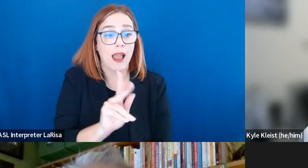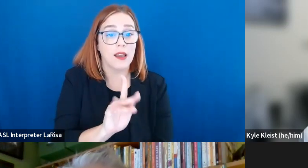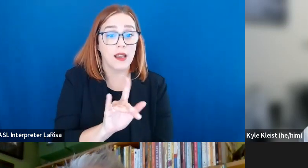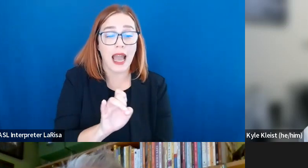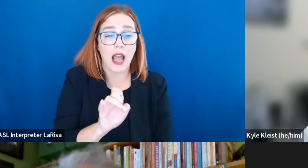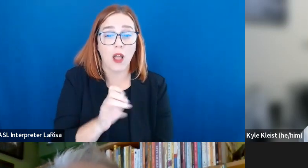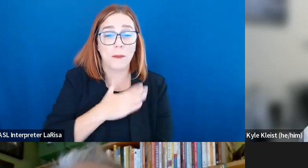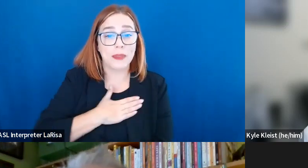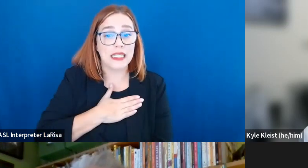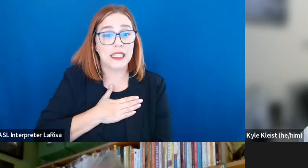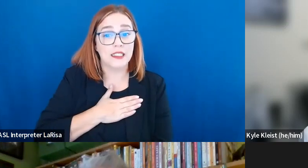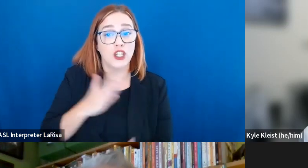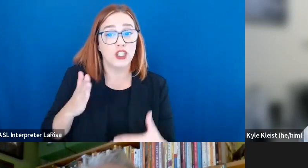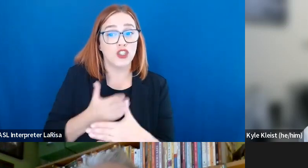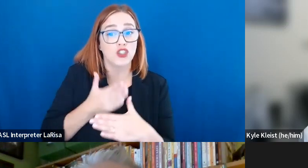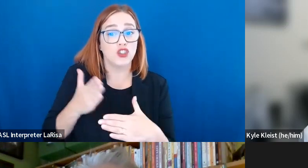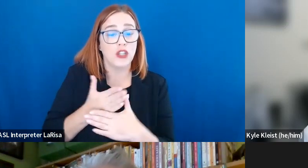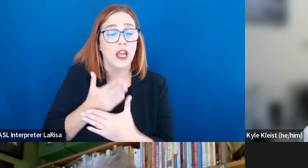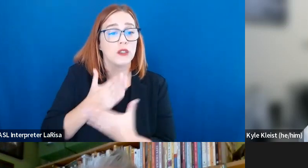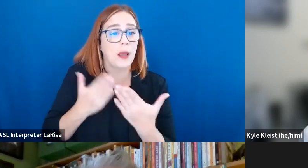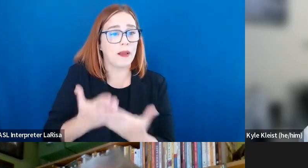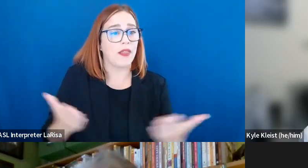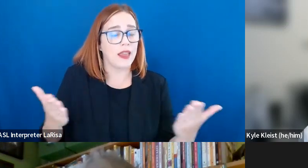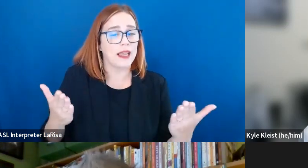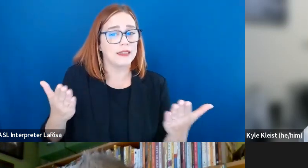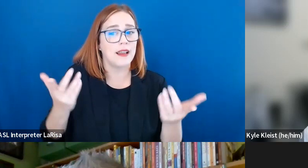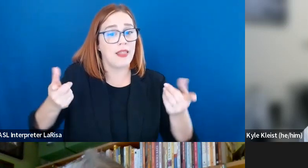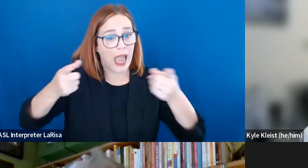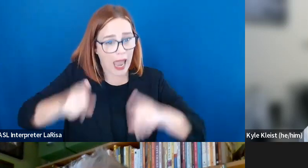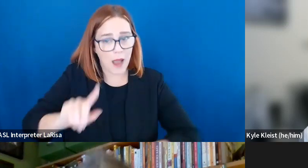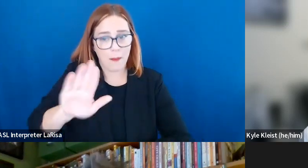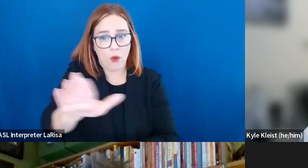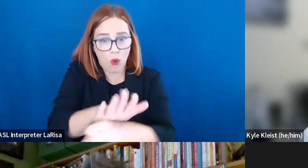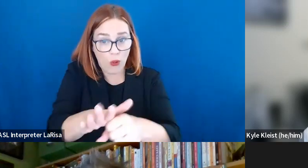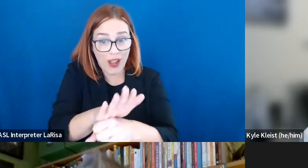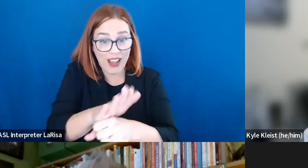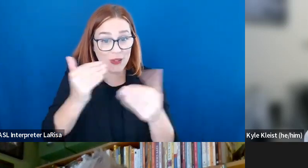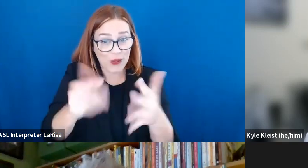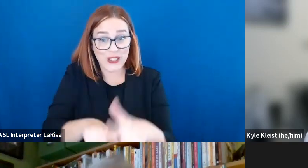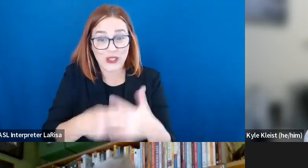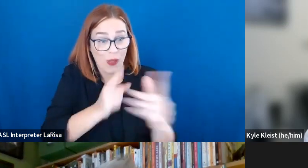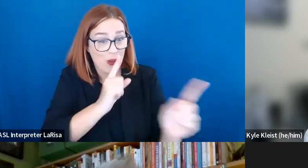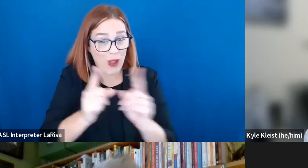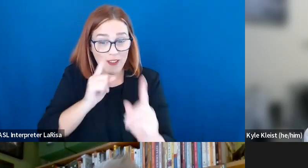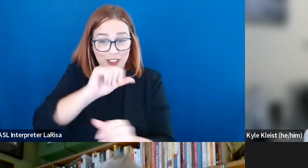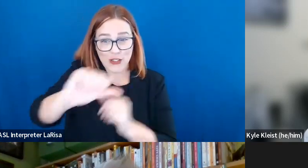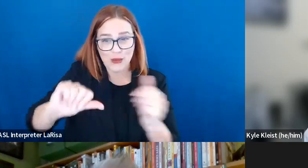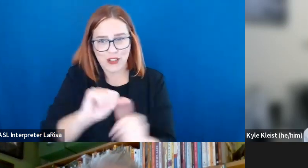happen at your CIL to start the conversation? Absolutely, Linda. So one of the things,